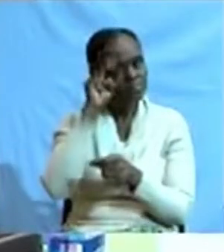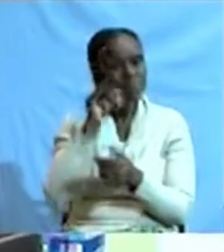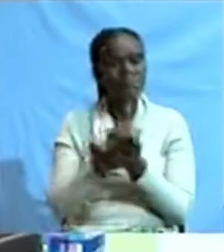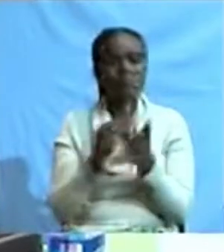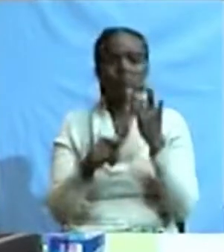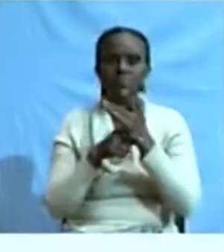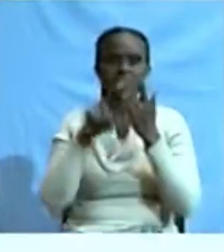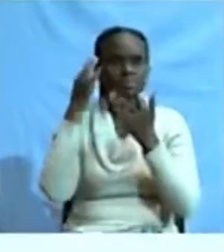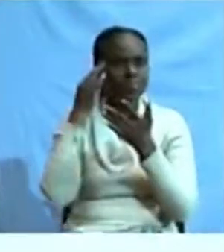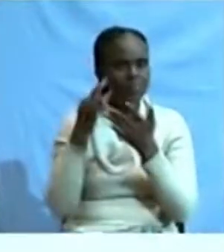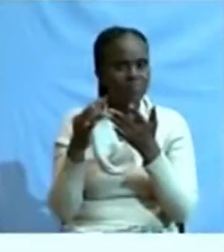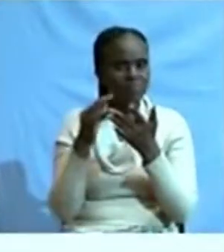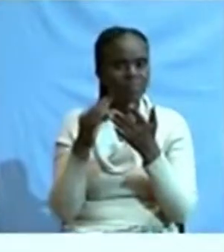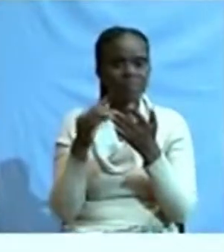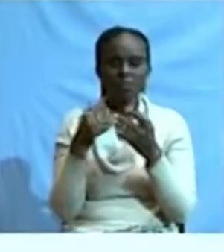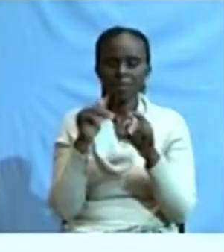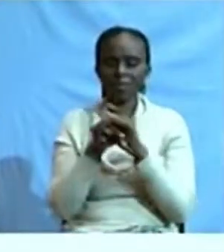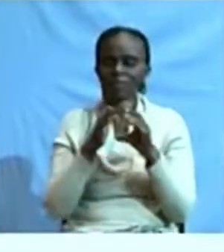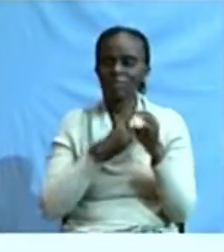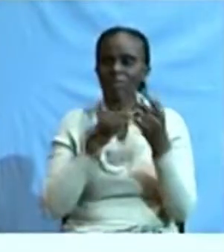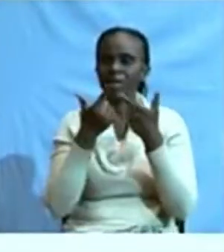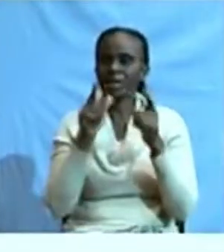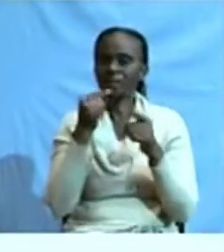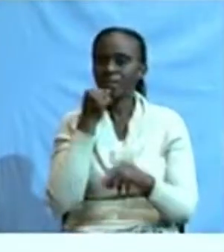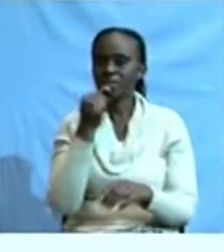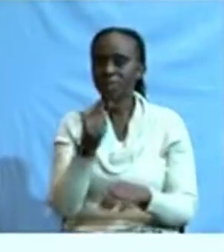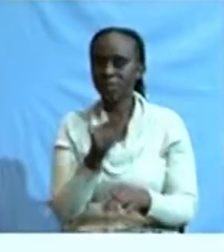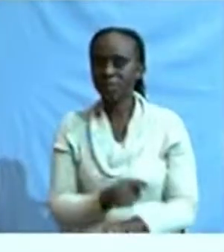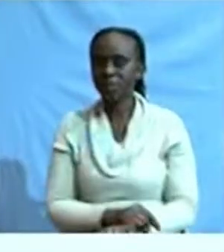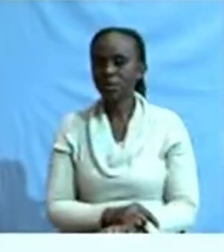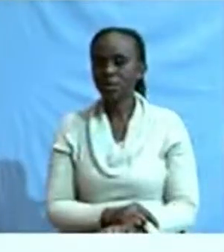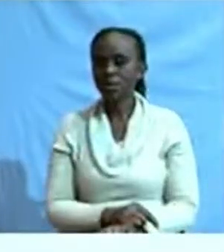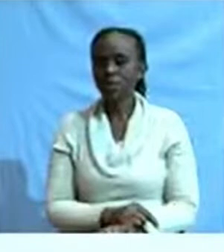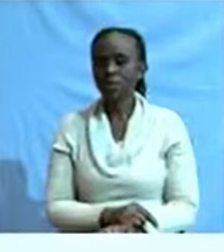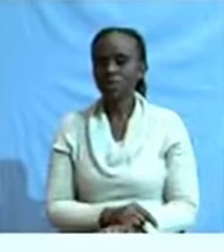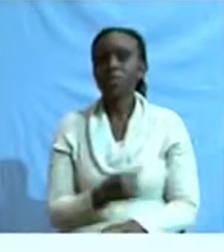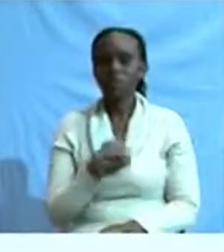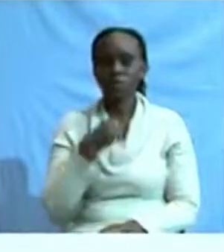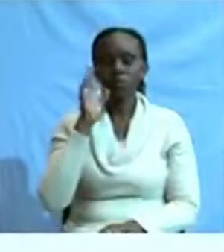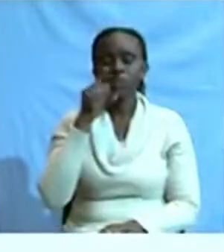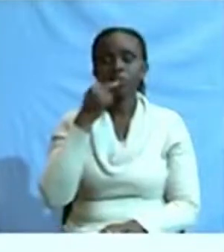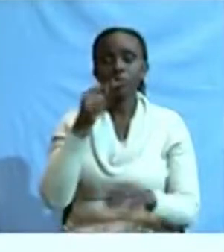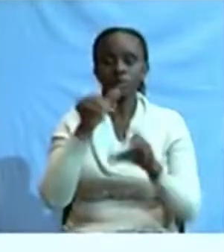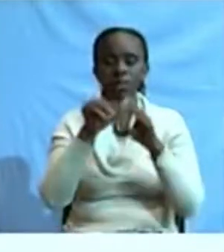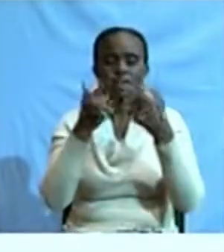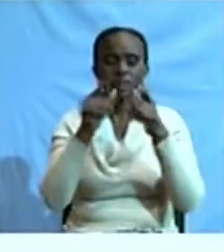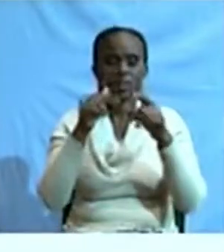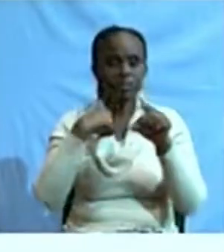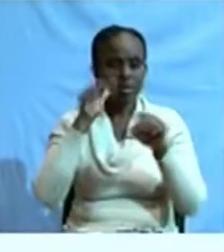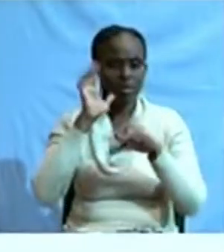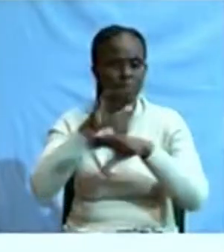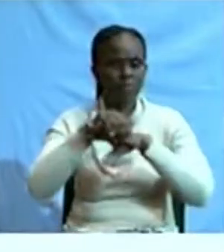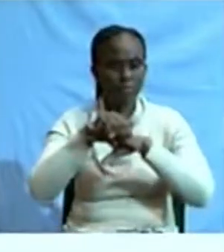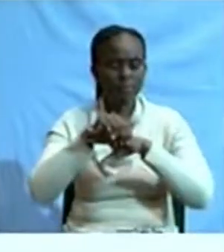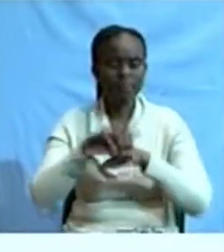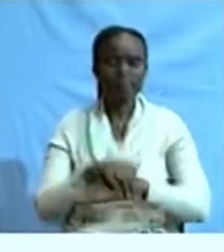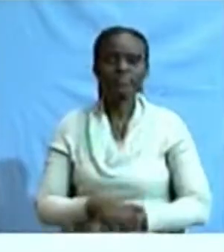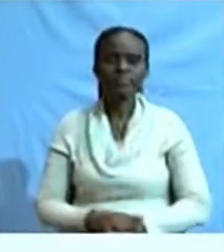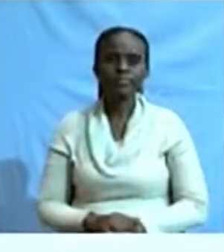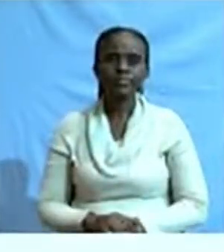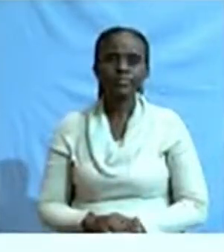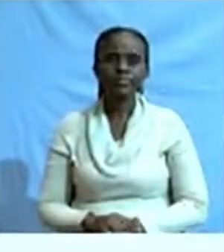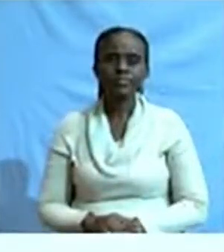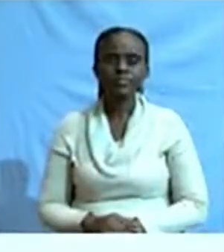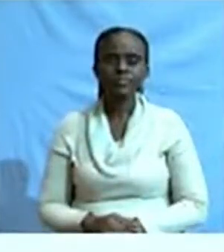clerk, in my language we say, I'll say it in my language and in English I'll interpret it. Kusindikirwa wenda.